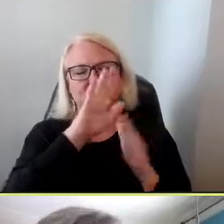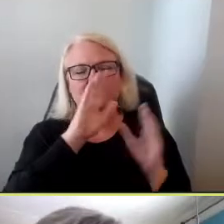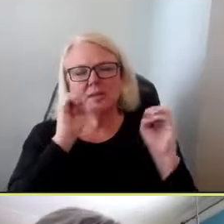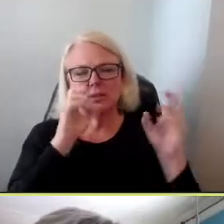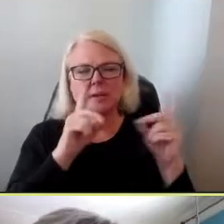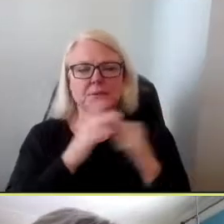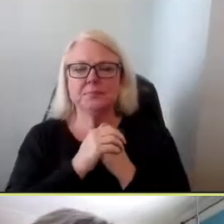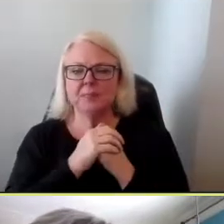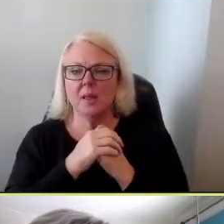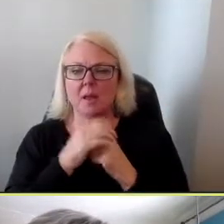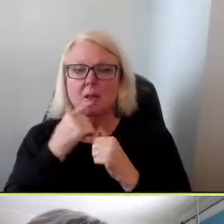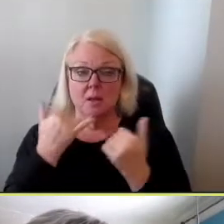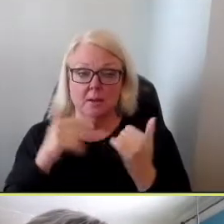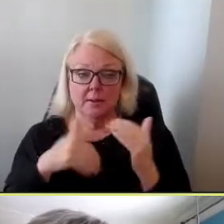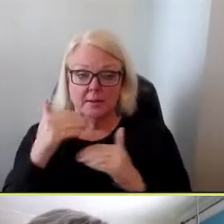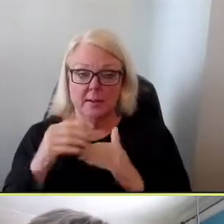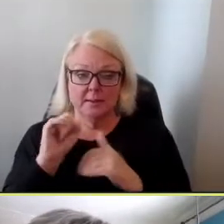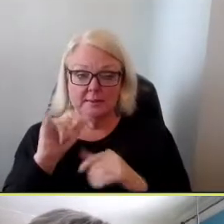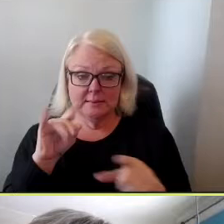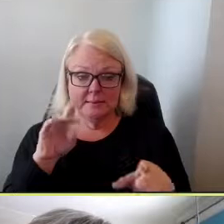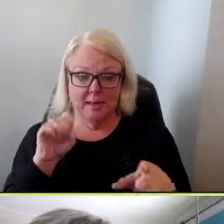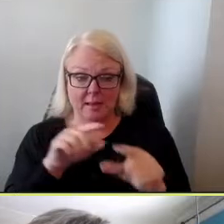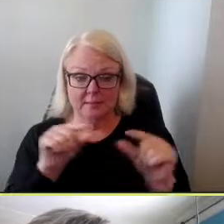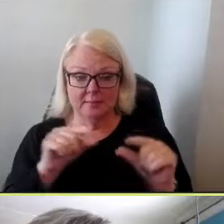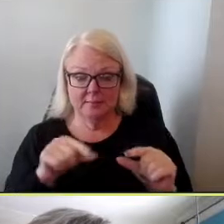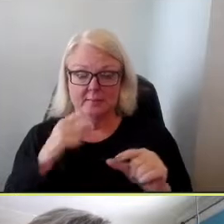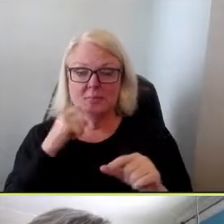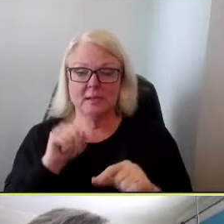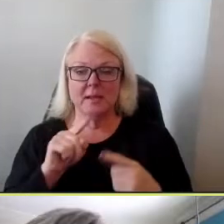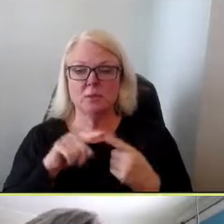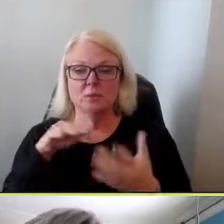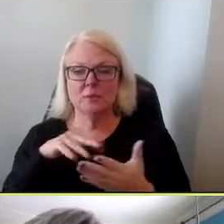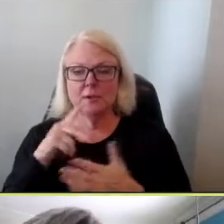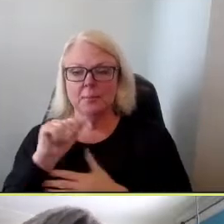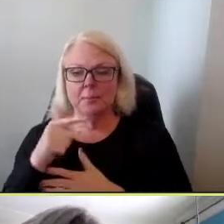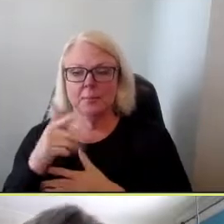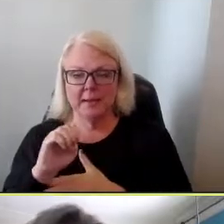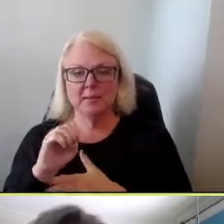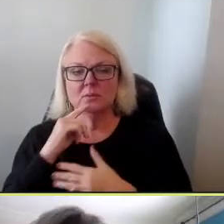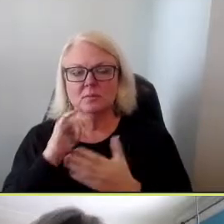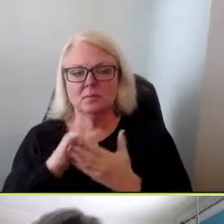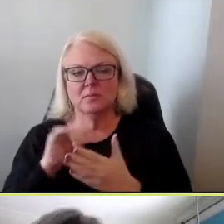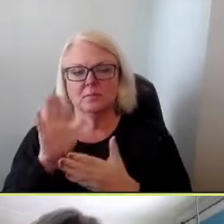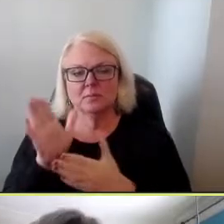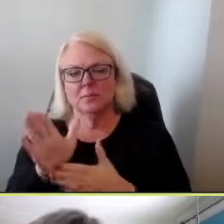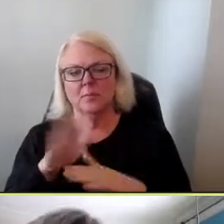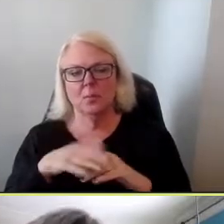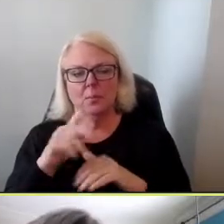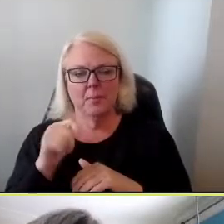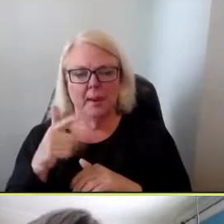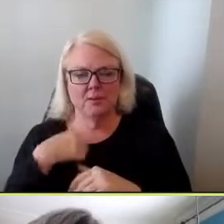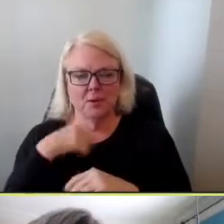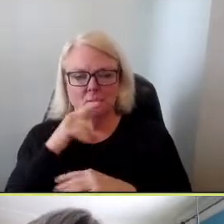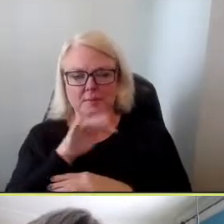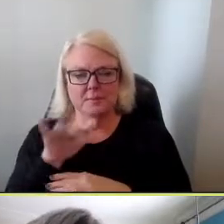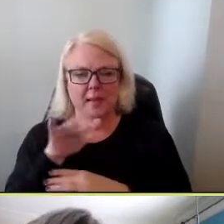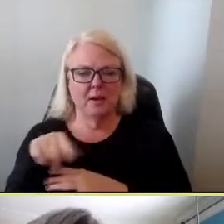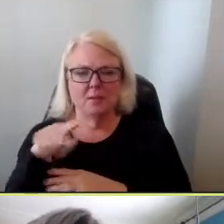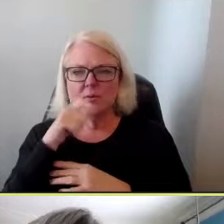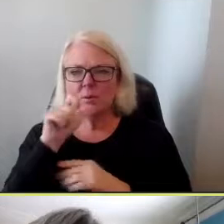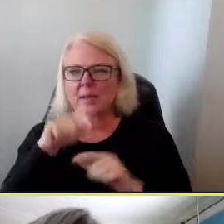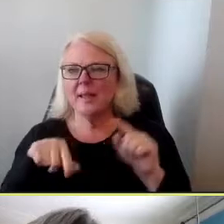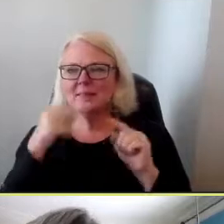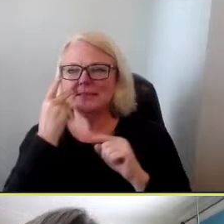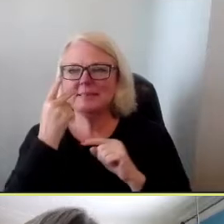This next slide offers a link to the study page and a small capture of the page. I'll spell out the link for those who aren't seeing the